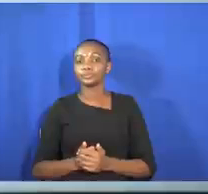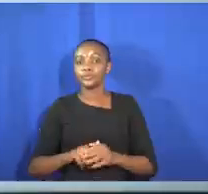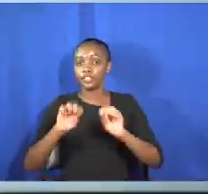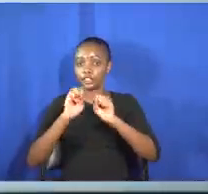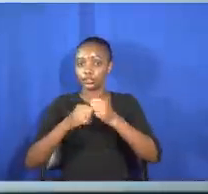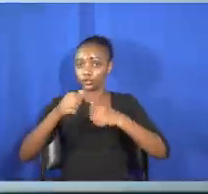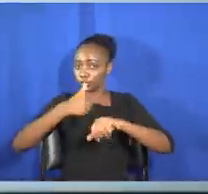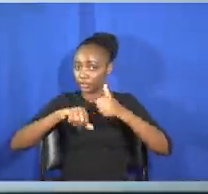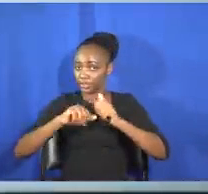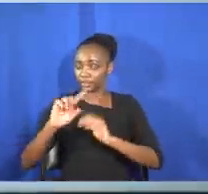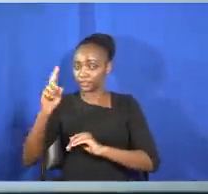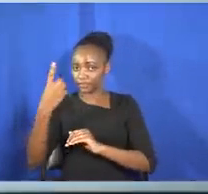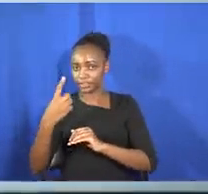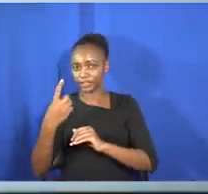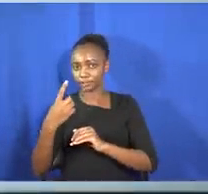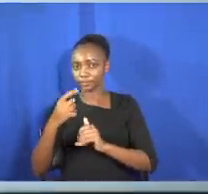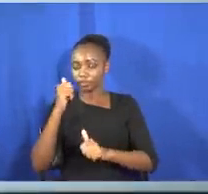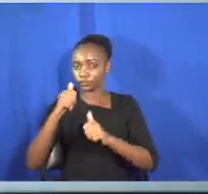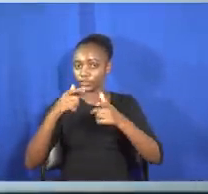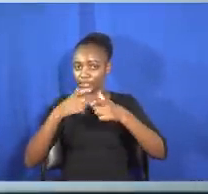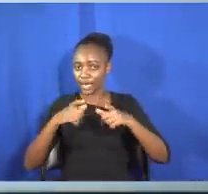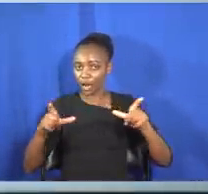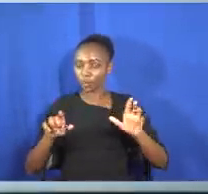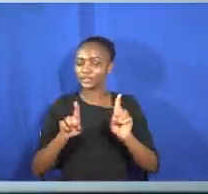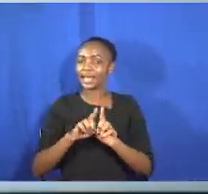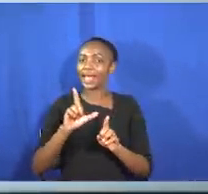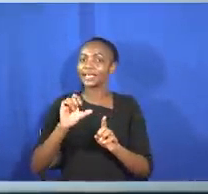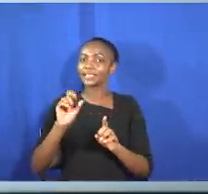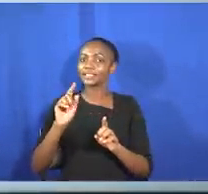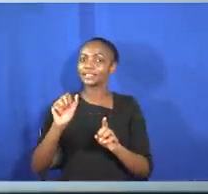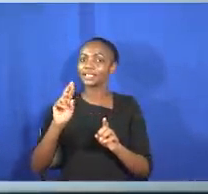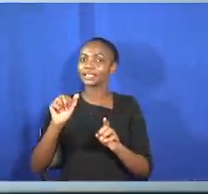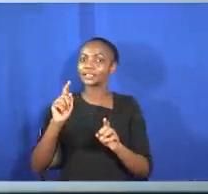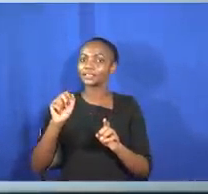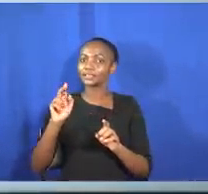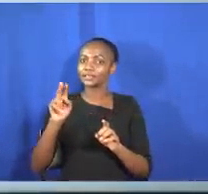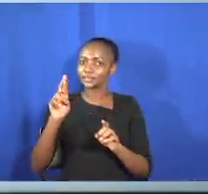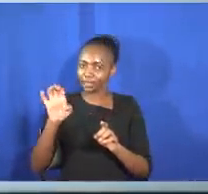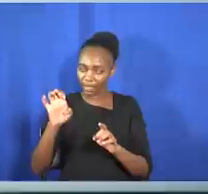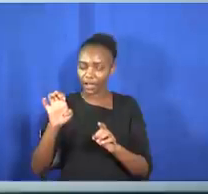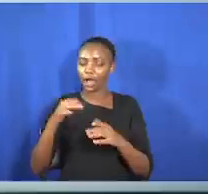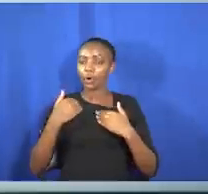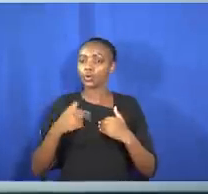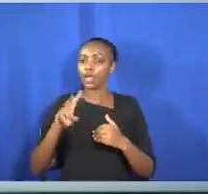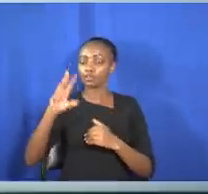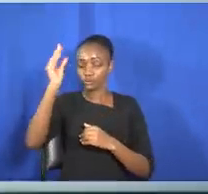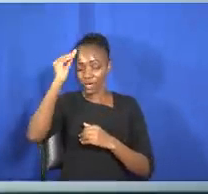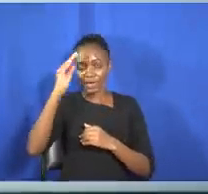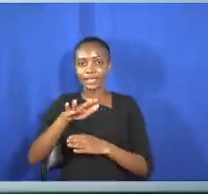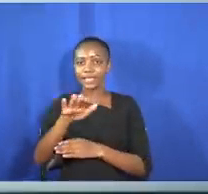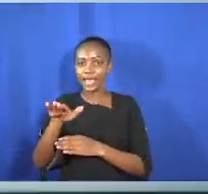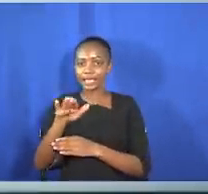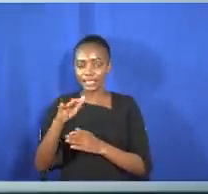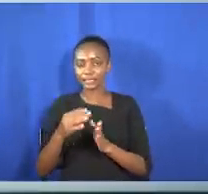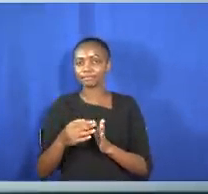pathway of the social sciences. The first track is language and literature. So there are